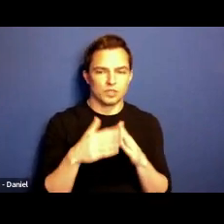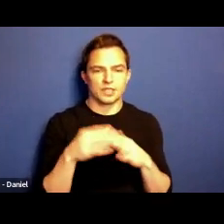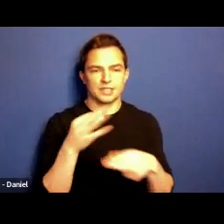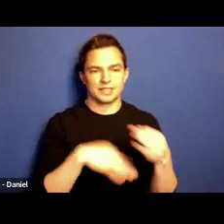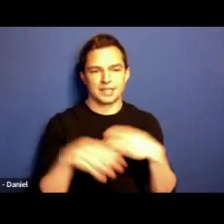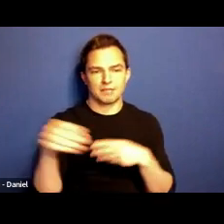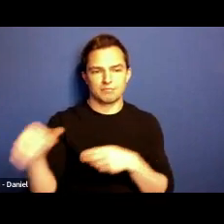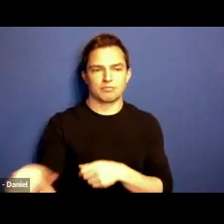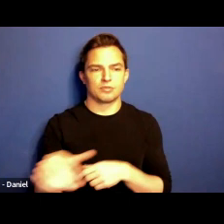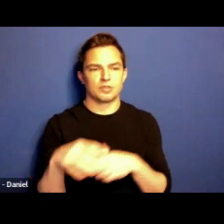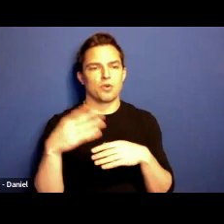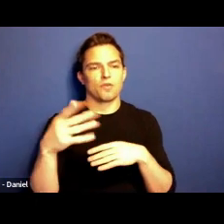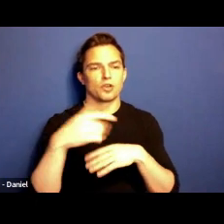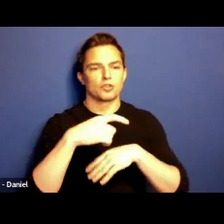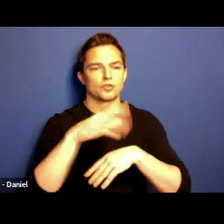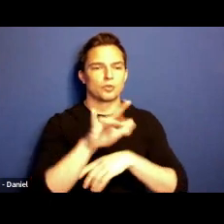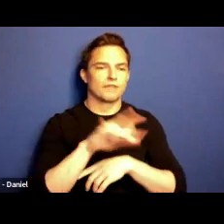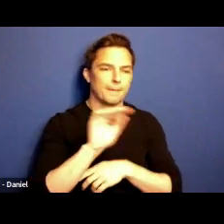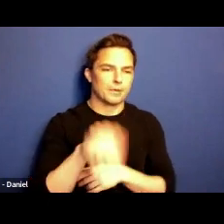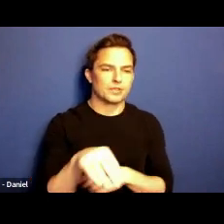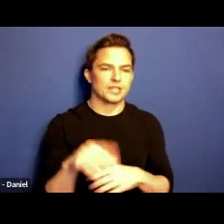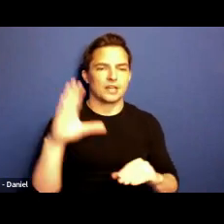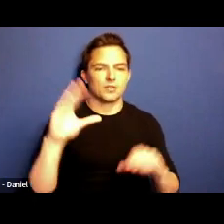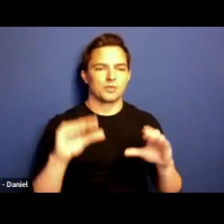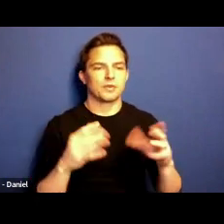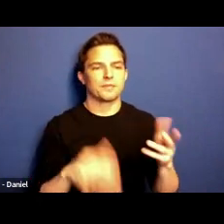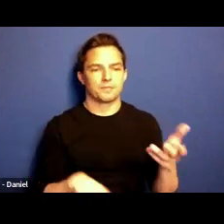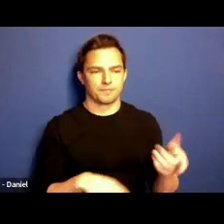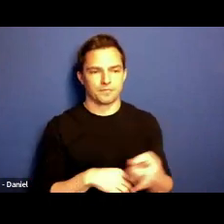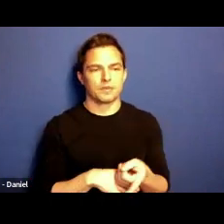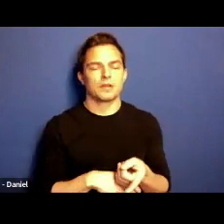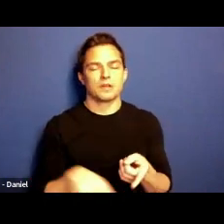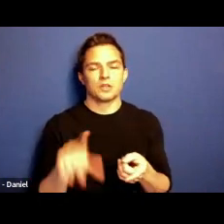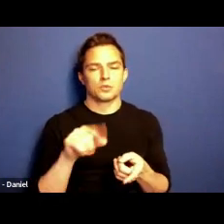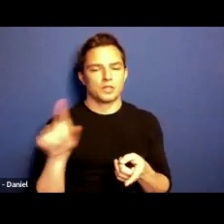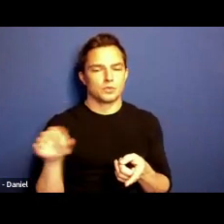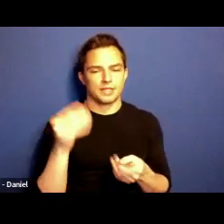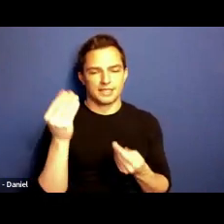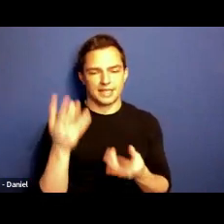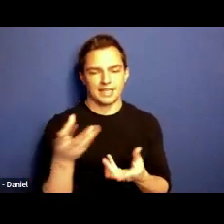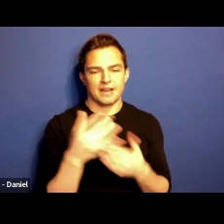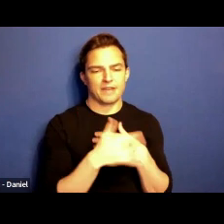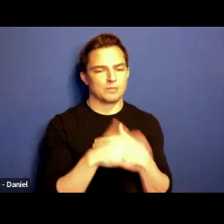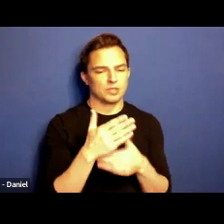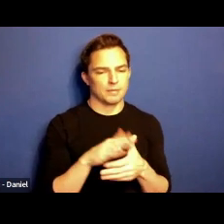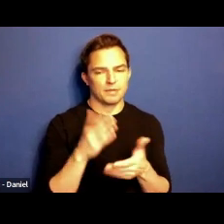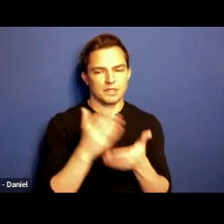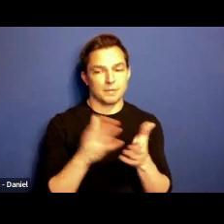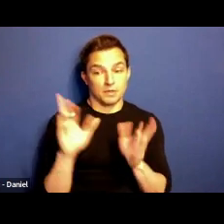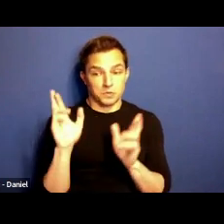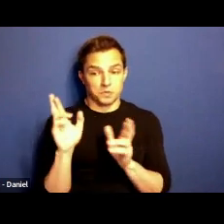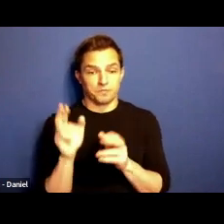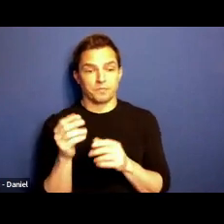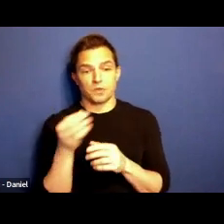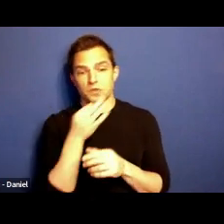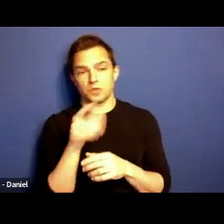25% during that time period. There is some 2020 data available, and shortly there should be 2022 data